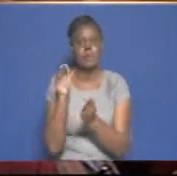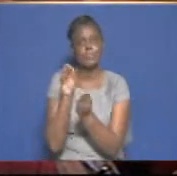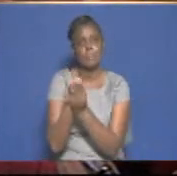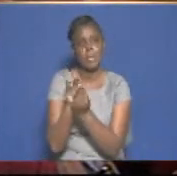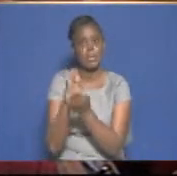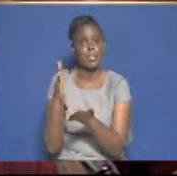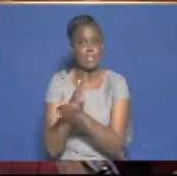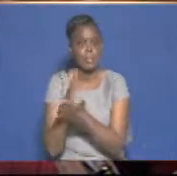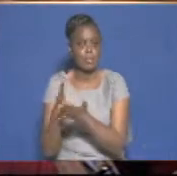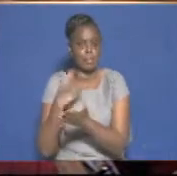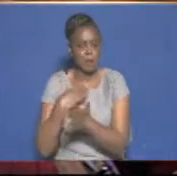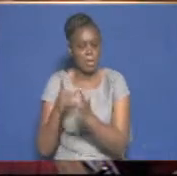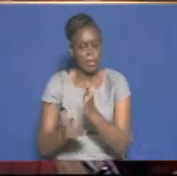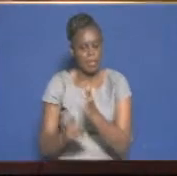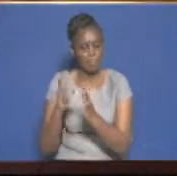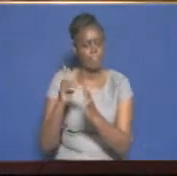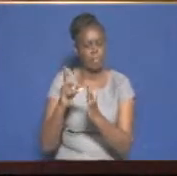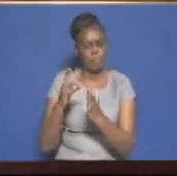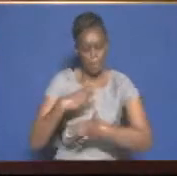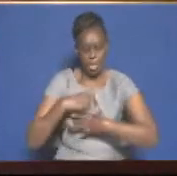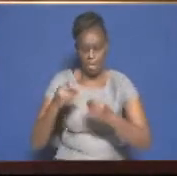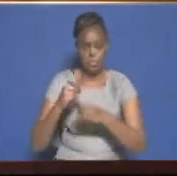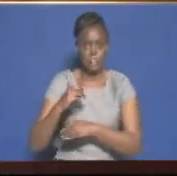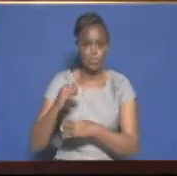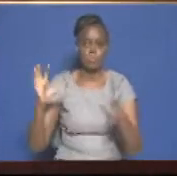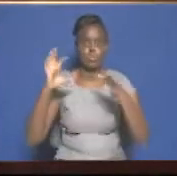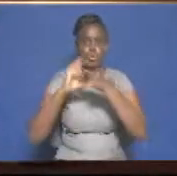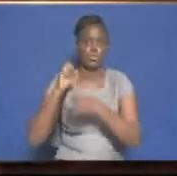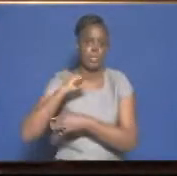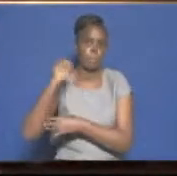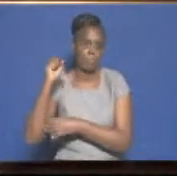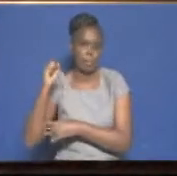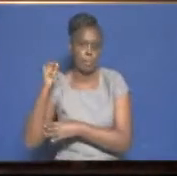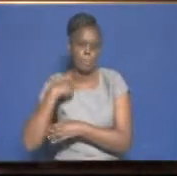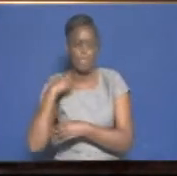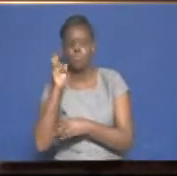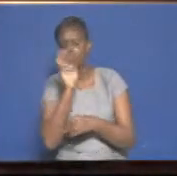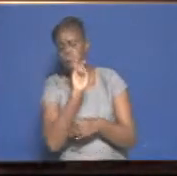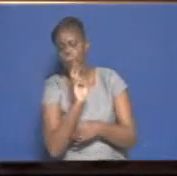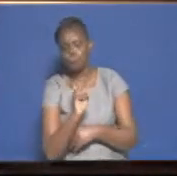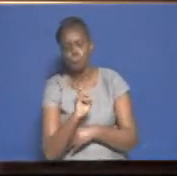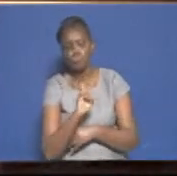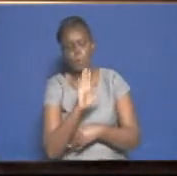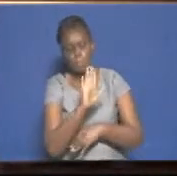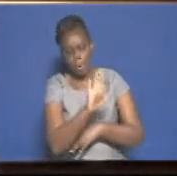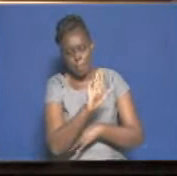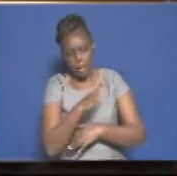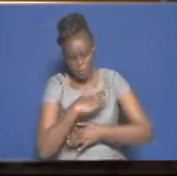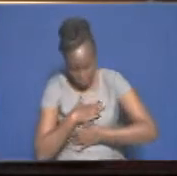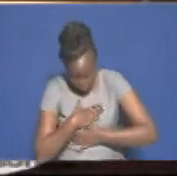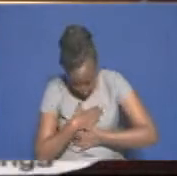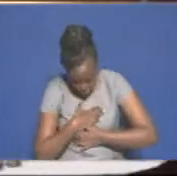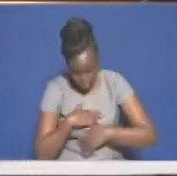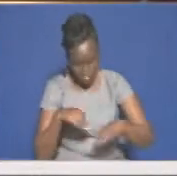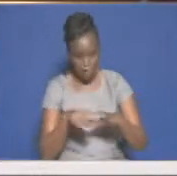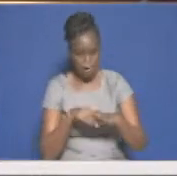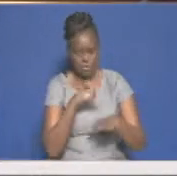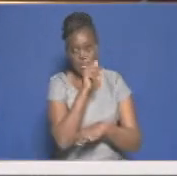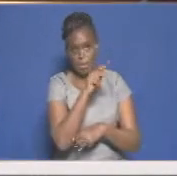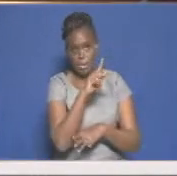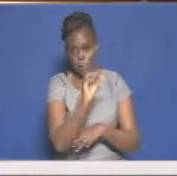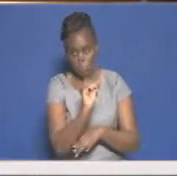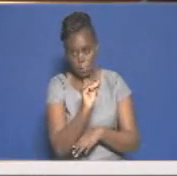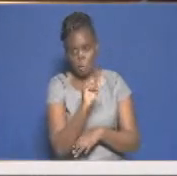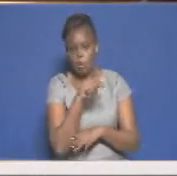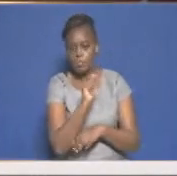I developed interest to join politics, I looked for him and I held a meeting with him. And I wanted him to guide